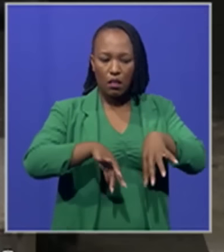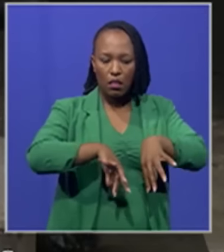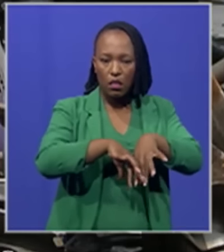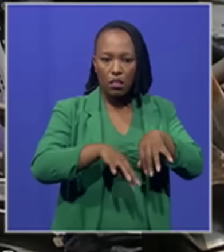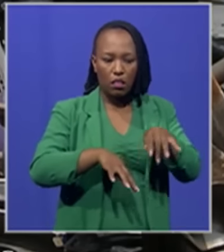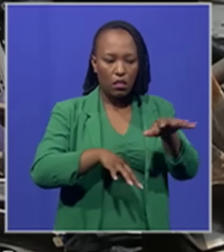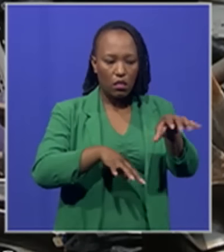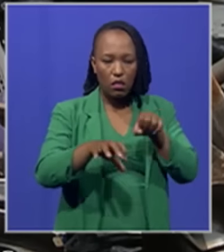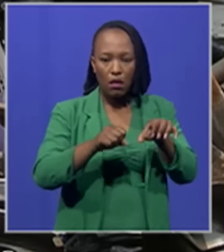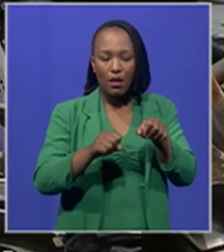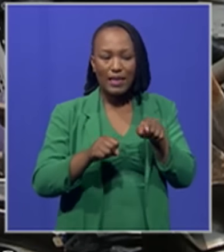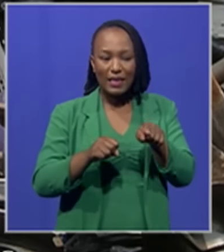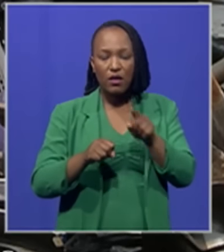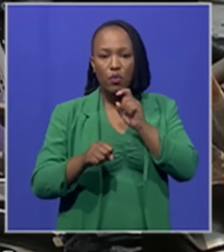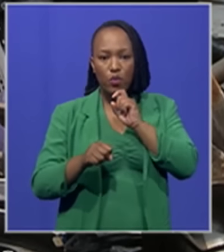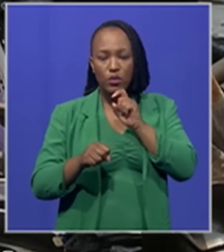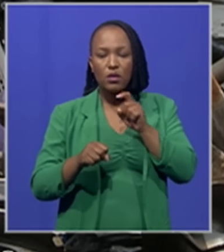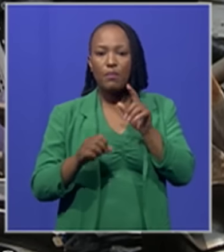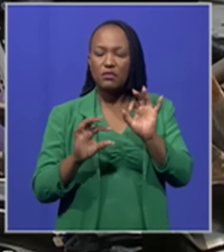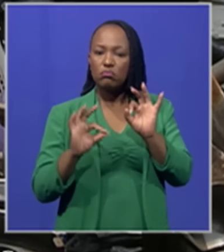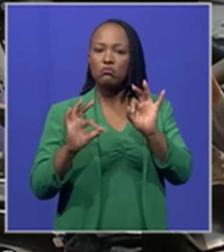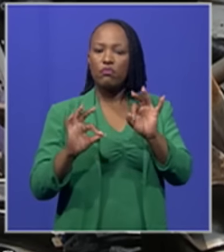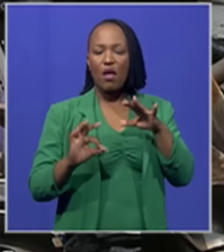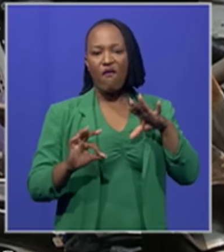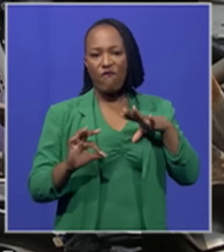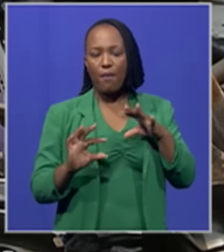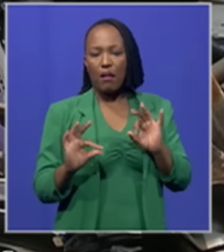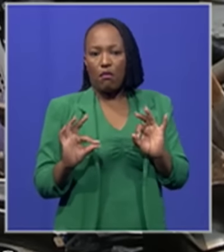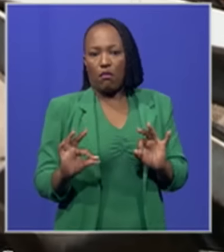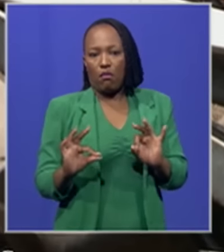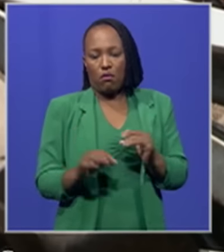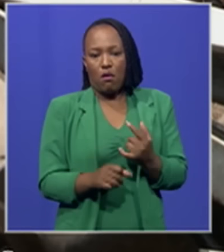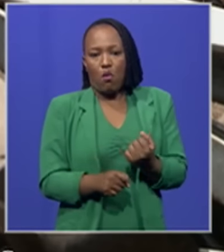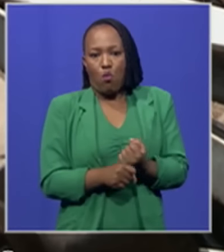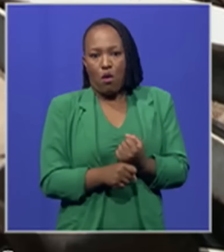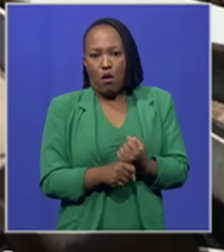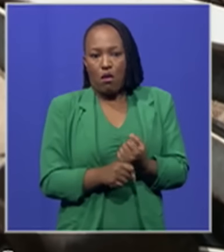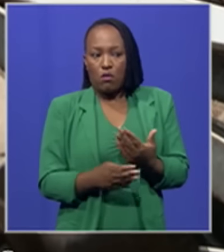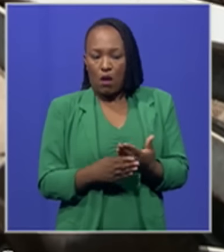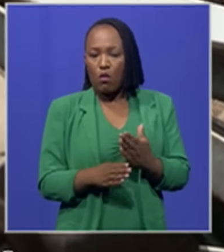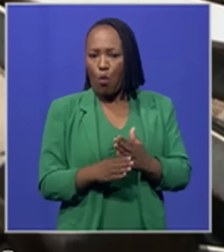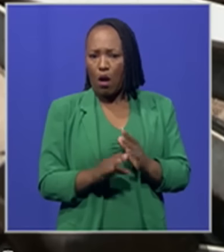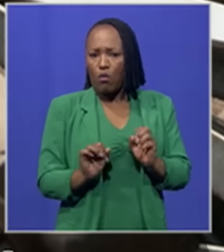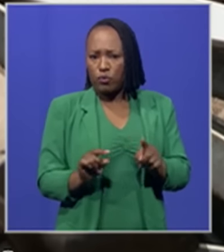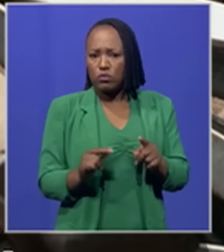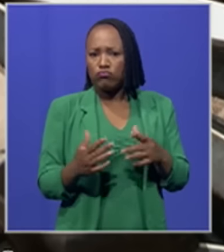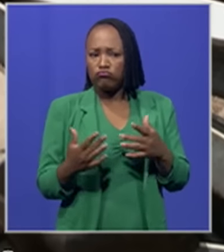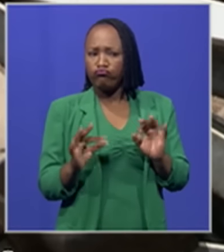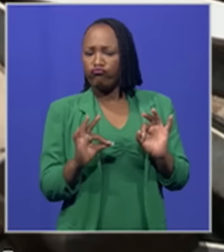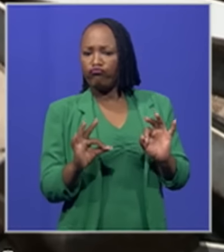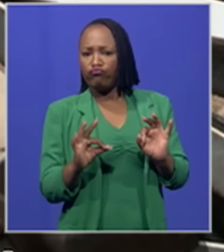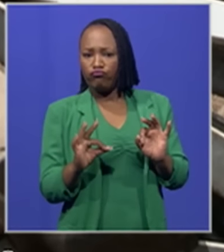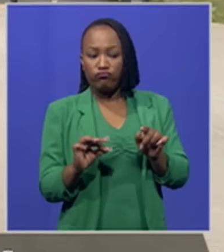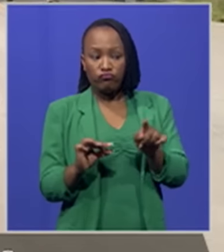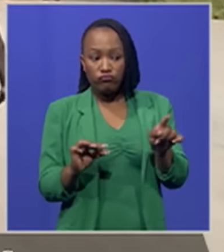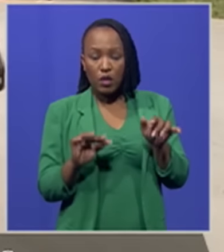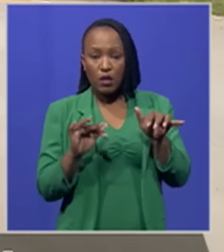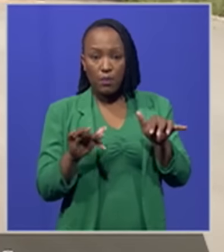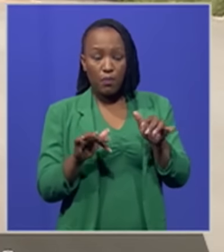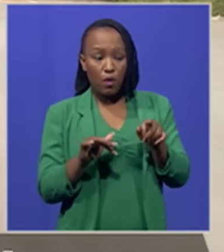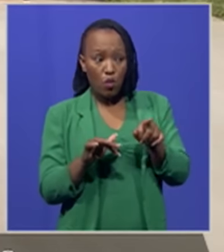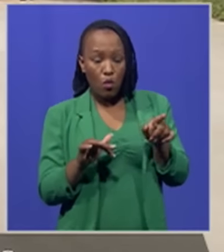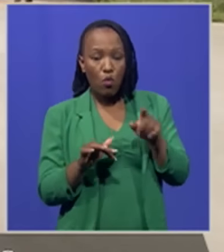dirisa dilo tse di latlhilweng e nne la semmuso mme le dira gore go nne le ditiro tse di tlhomameng tse di tla netefatsang gore batho ba ba dirisang dilo